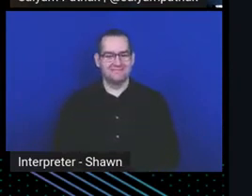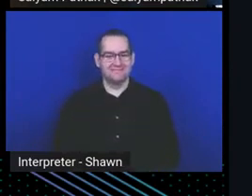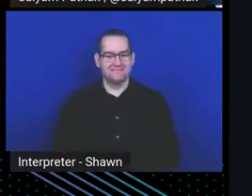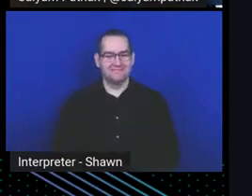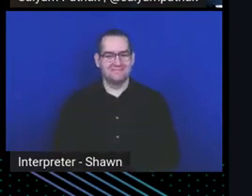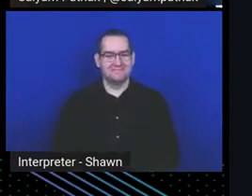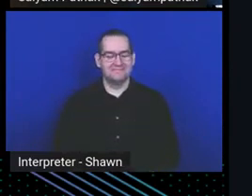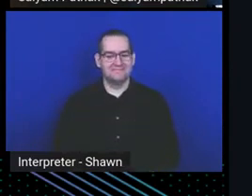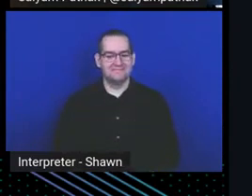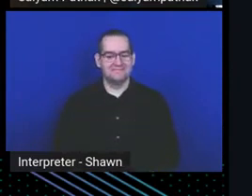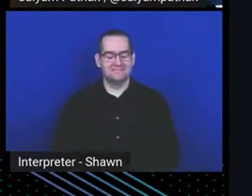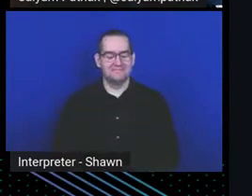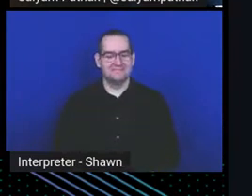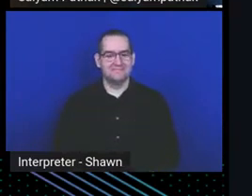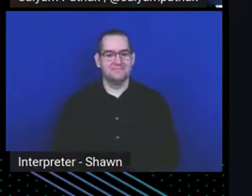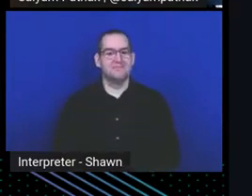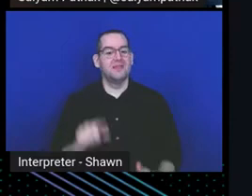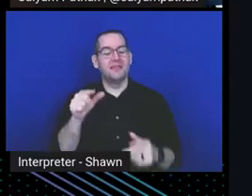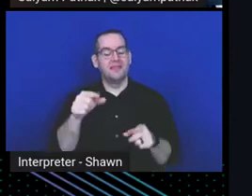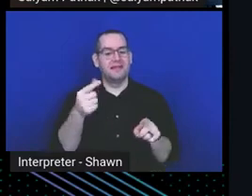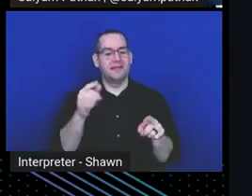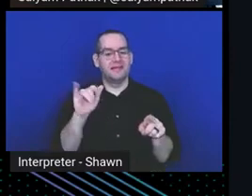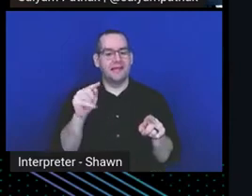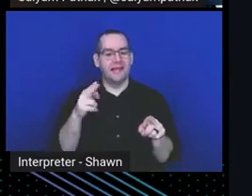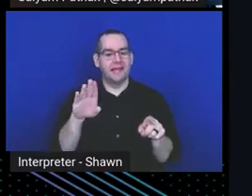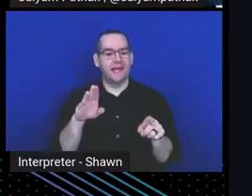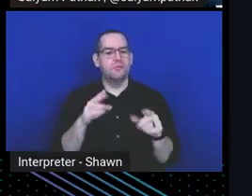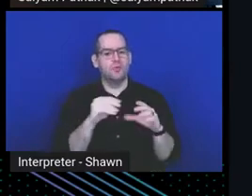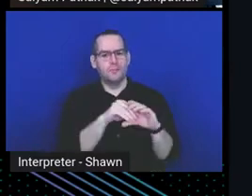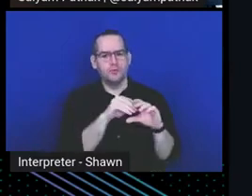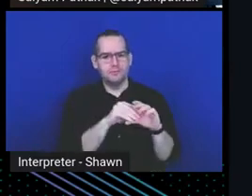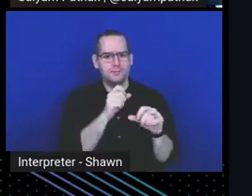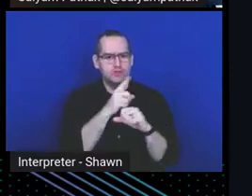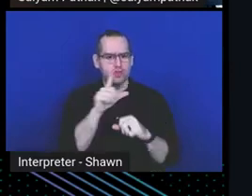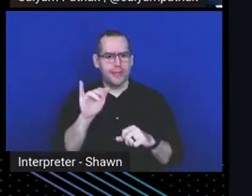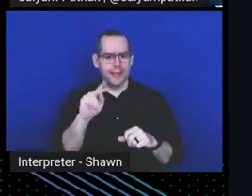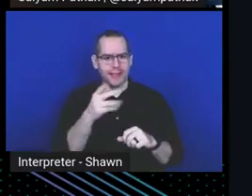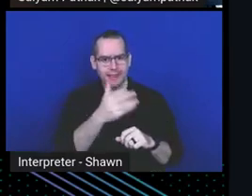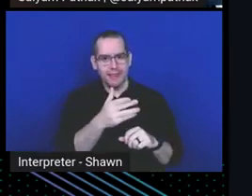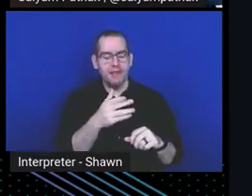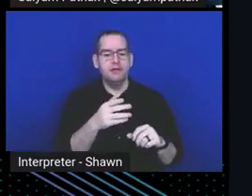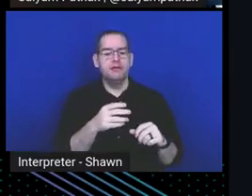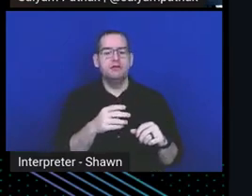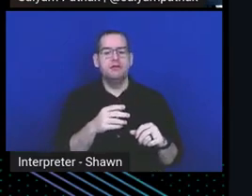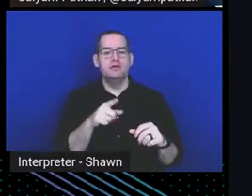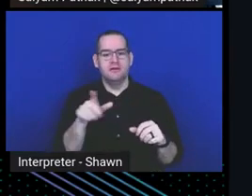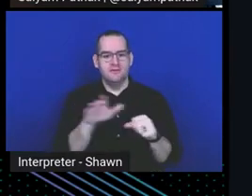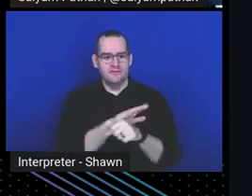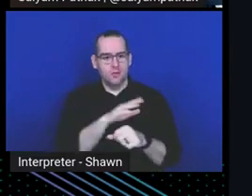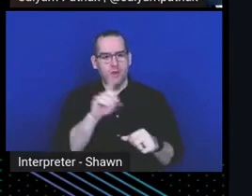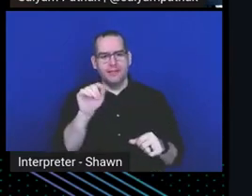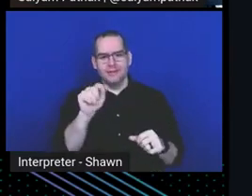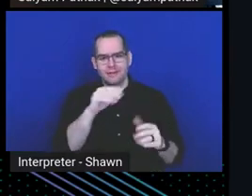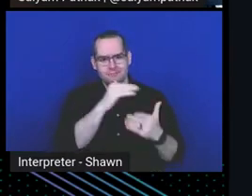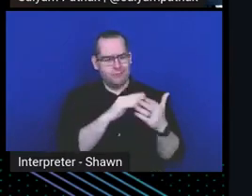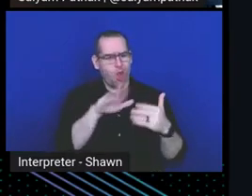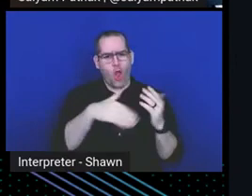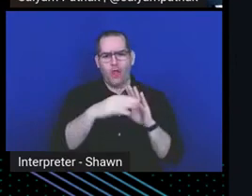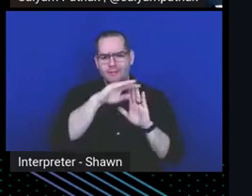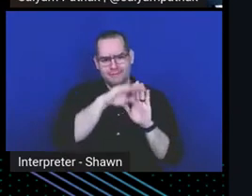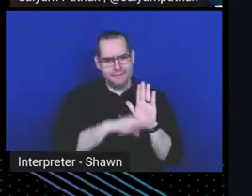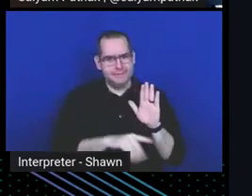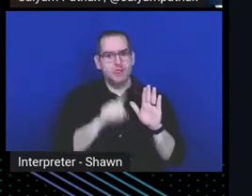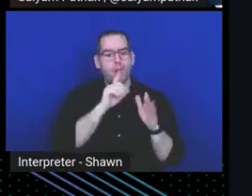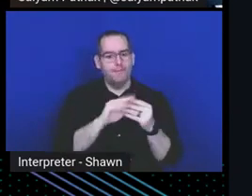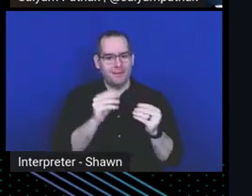And what else is there? Yeah, this is the GitHub repository. I'll make sure the link is there with you. So this is the complete GitHub repository. All the steps that I did are